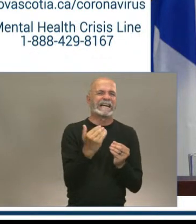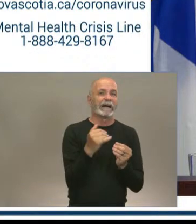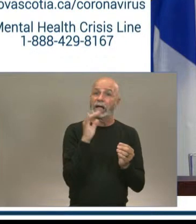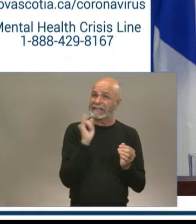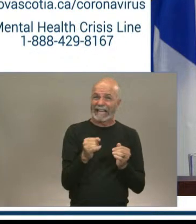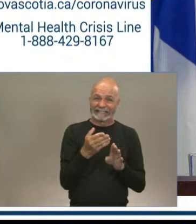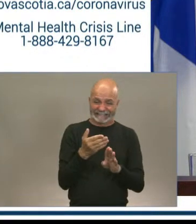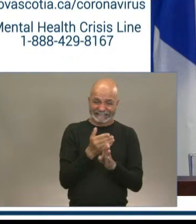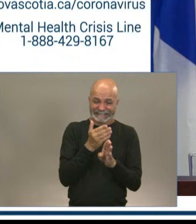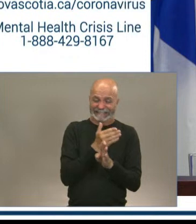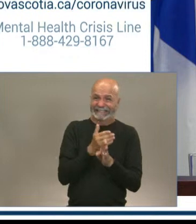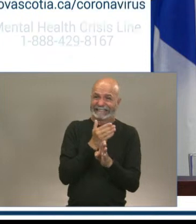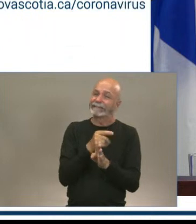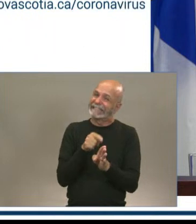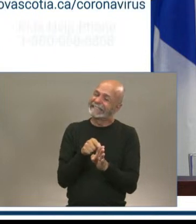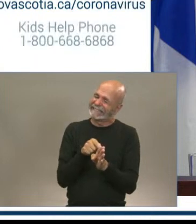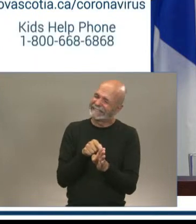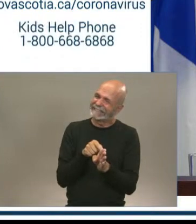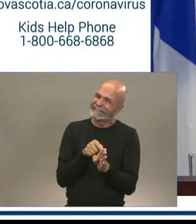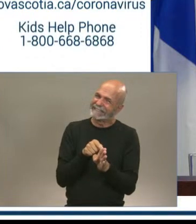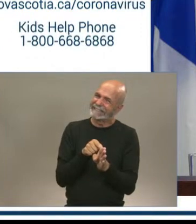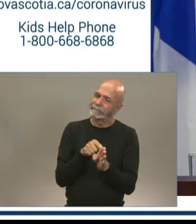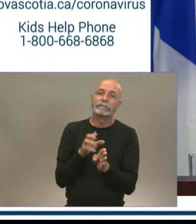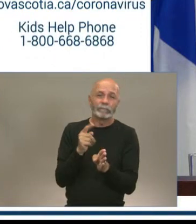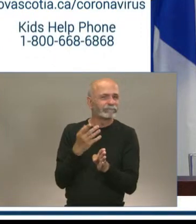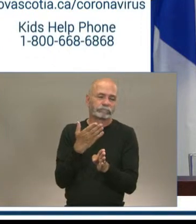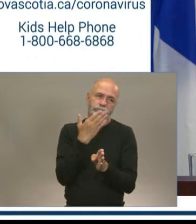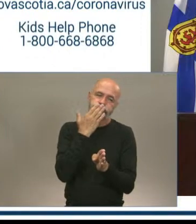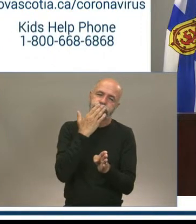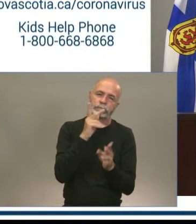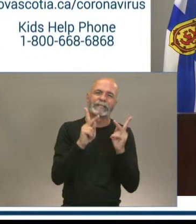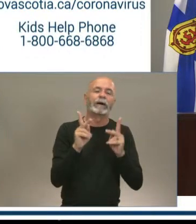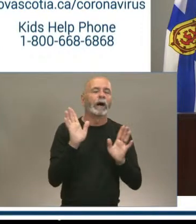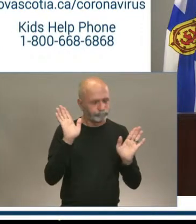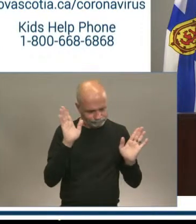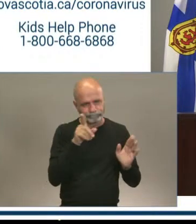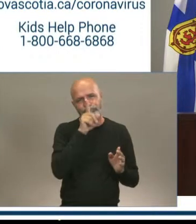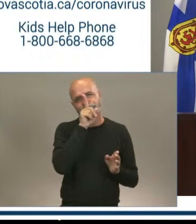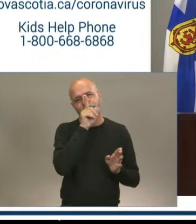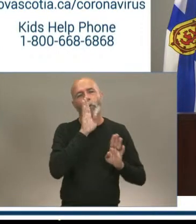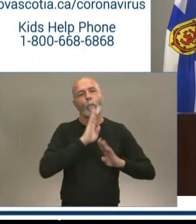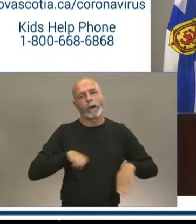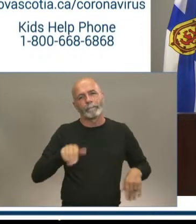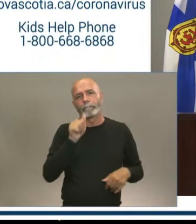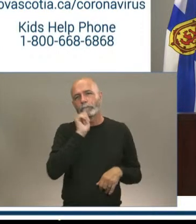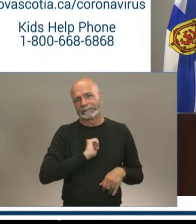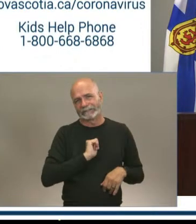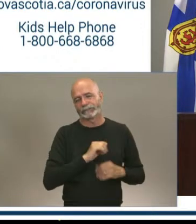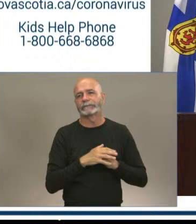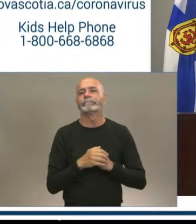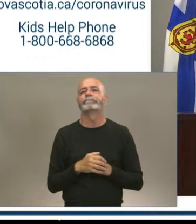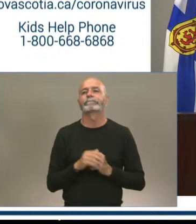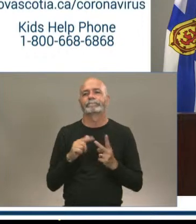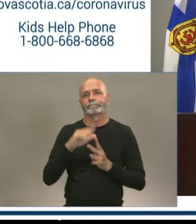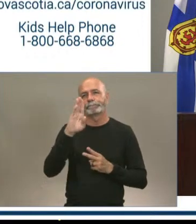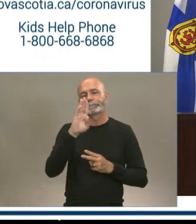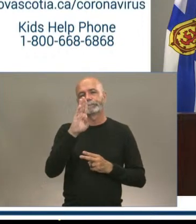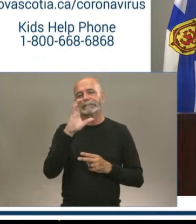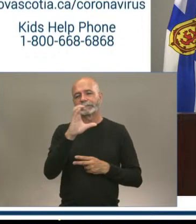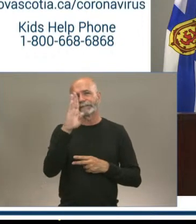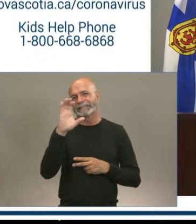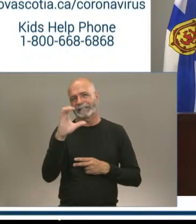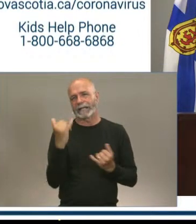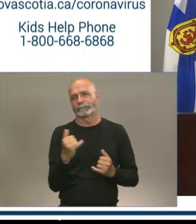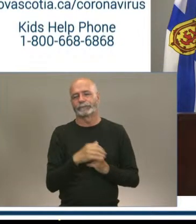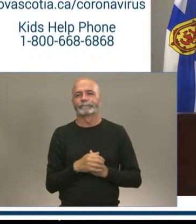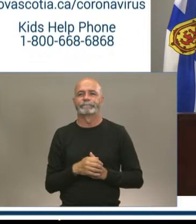stop self-isolating tomorrow. So thank you. Next, we'll go to Jean Laroche with CBC. Go ahead, Jean. Good